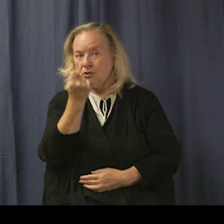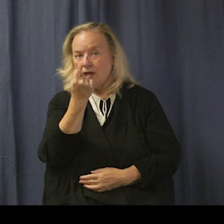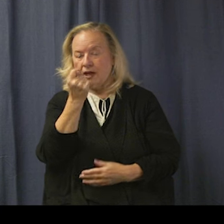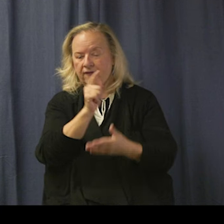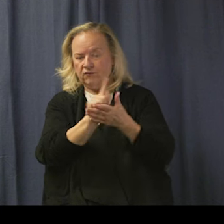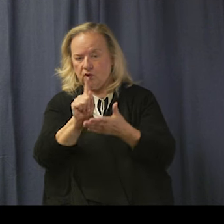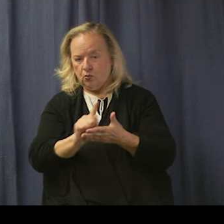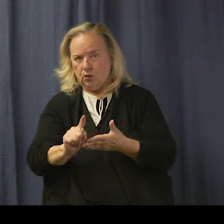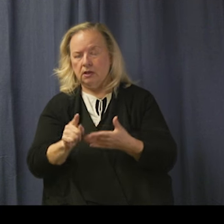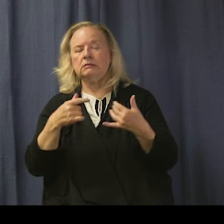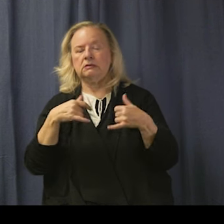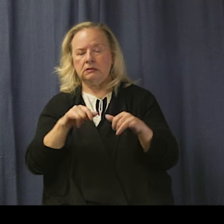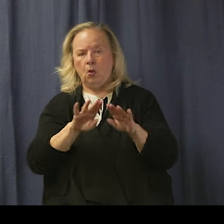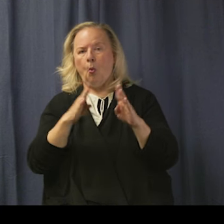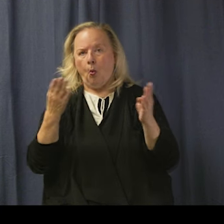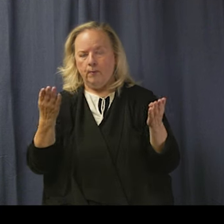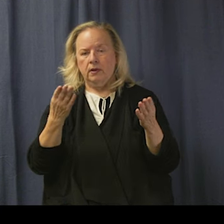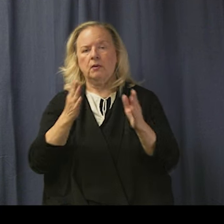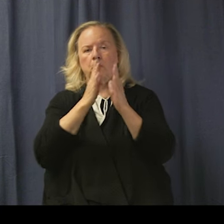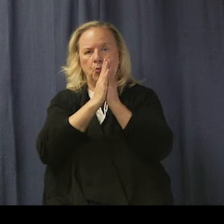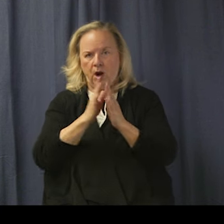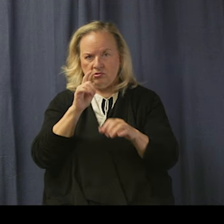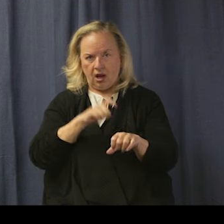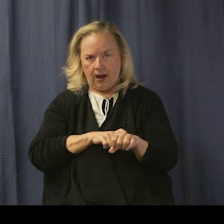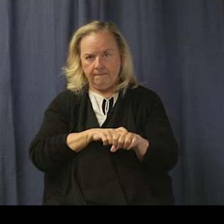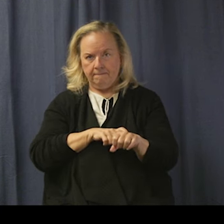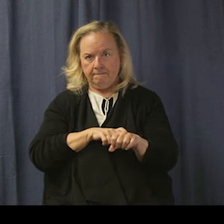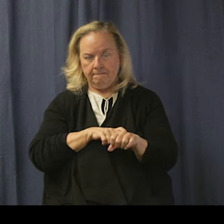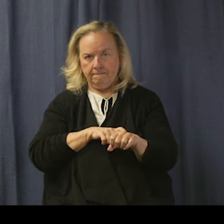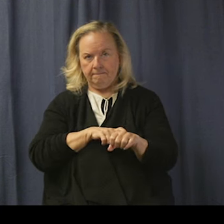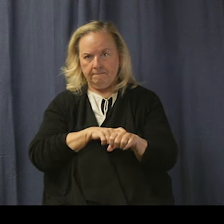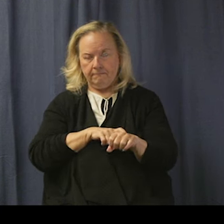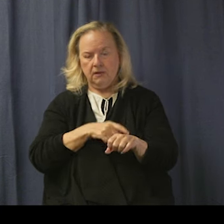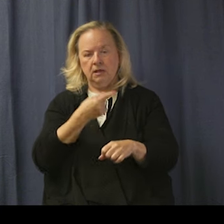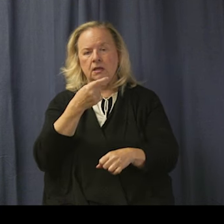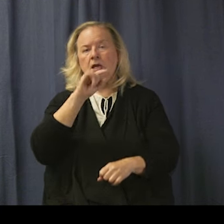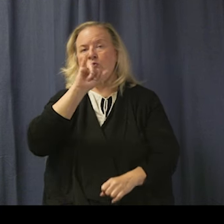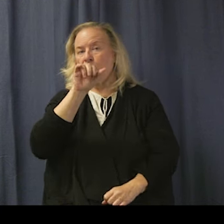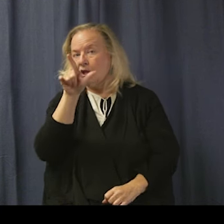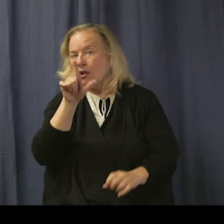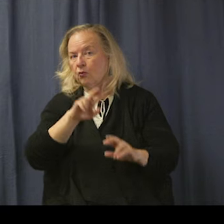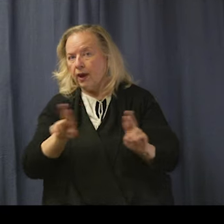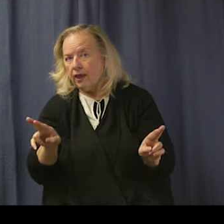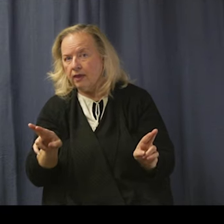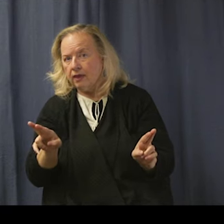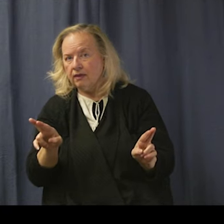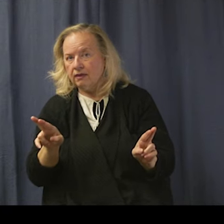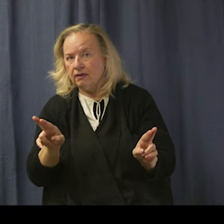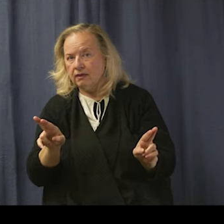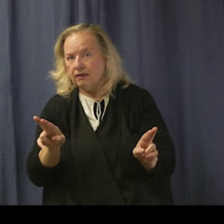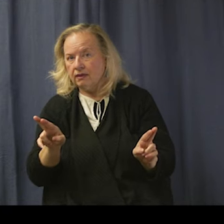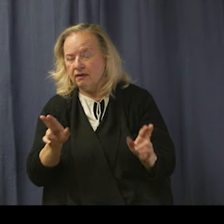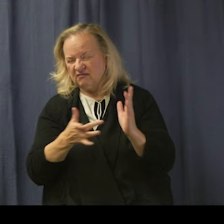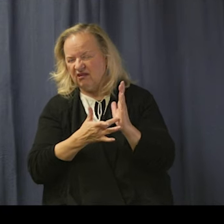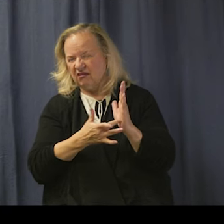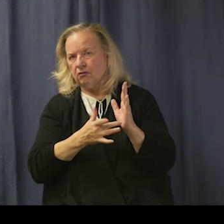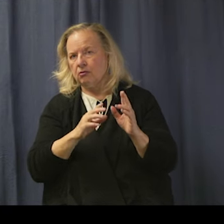we'll still be open, and there will be the prayer time. And then, Jill, are you ready? I'm ready.